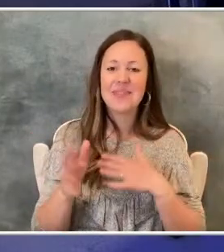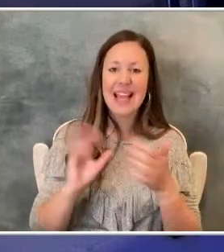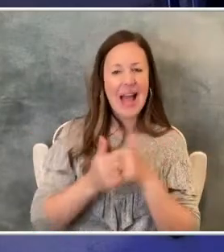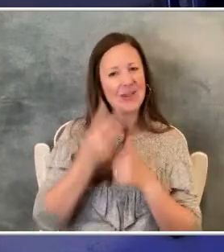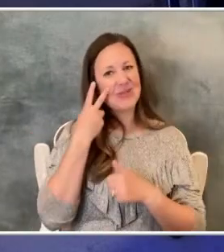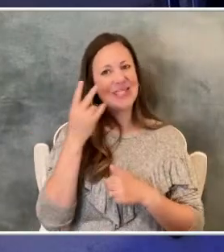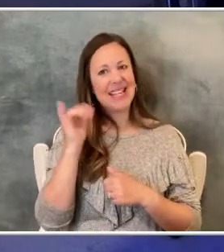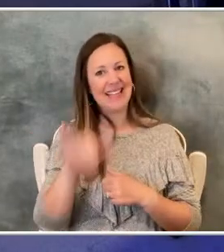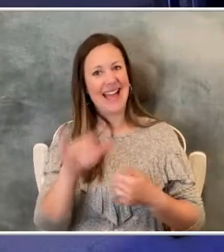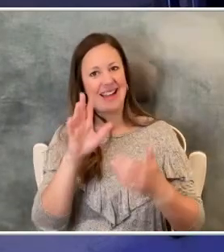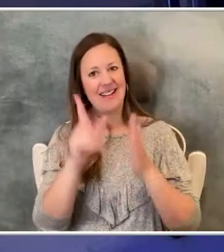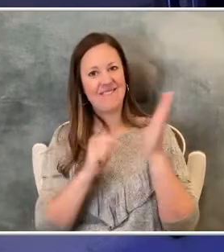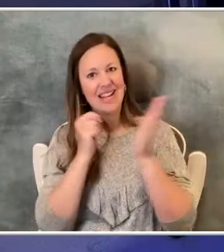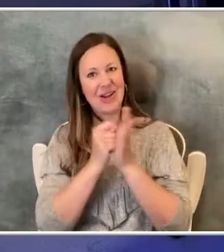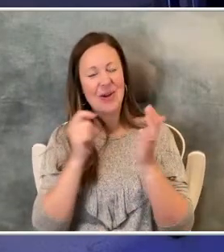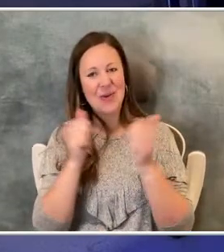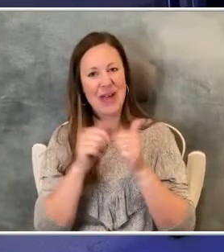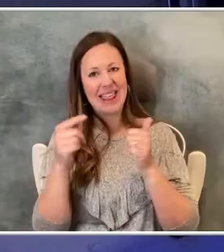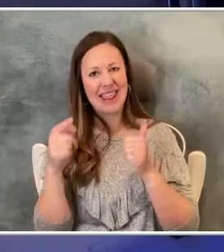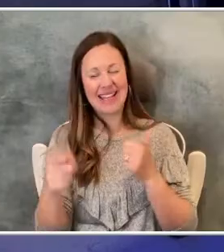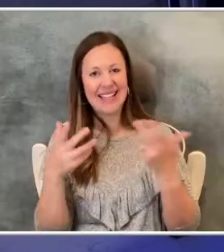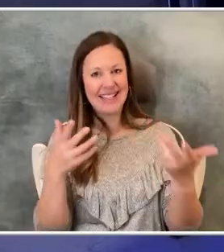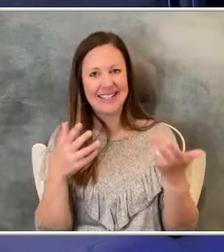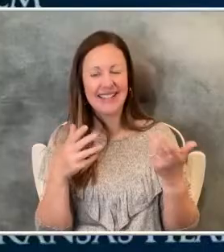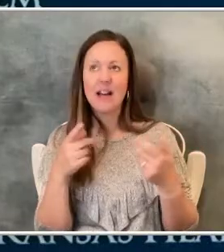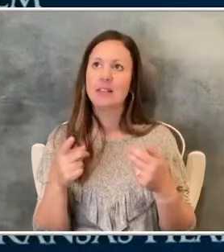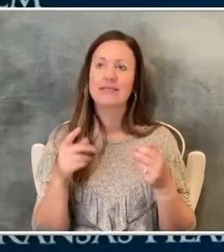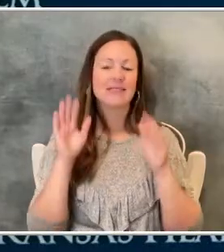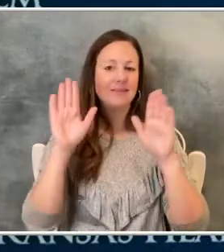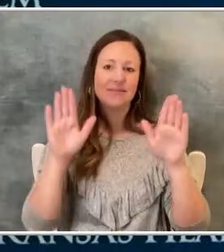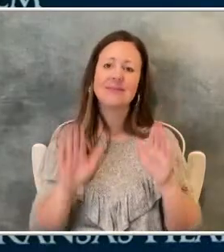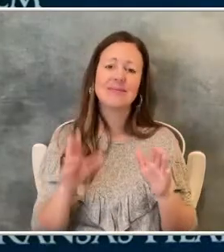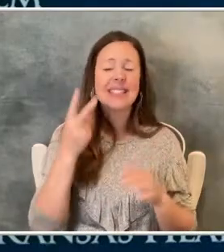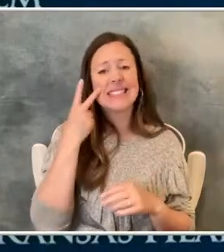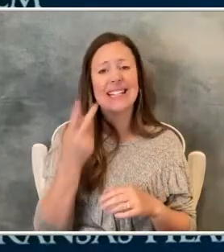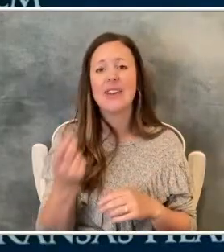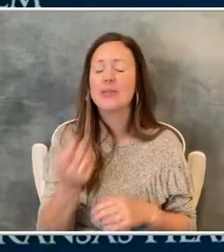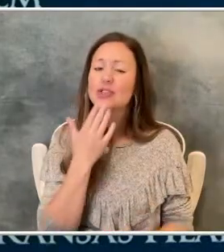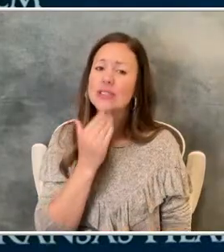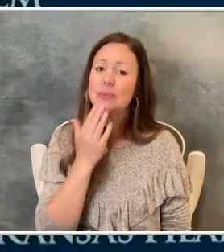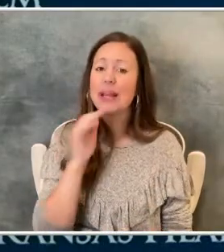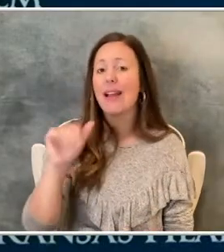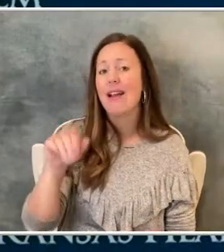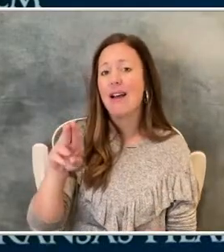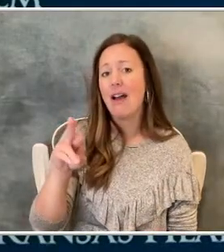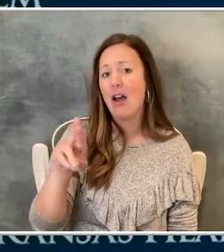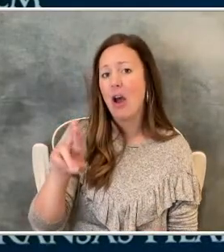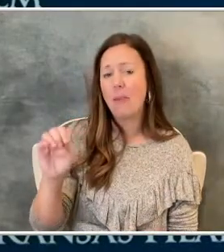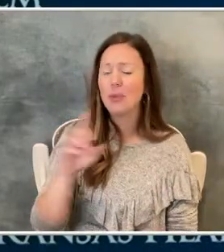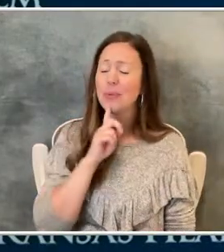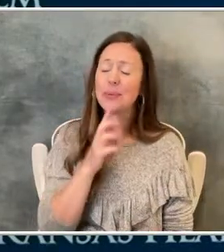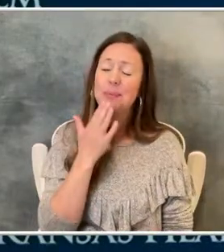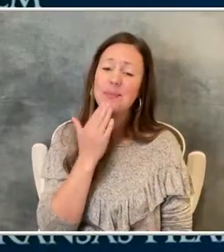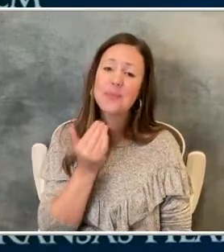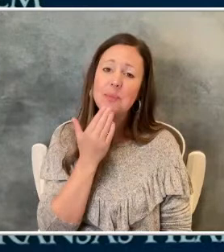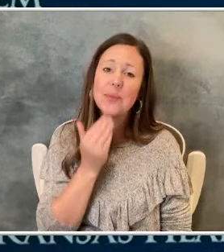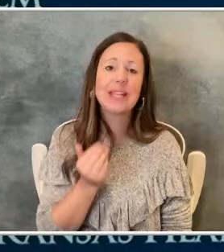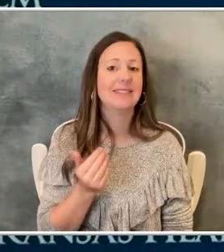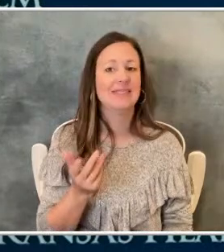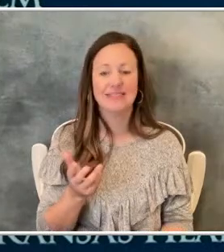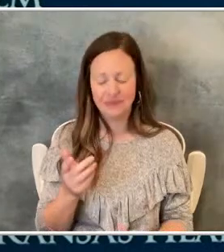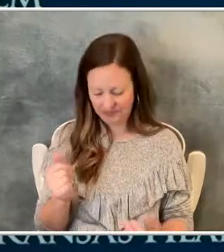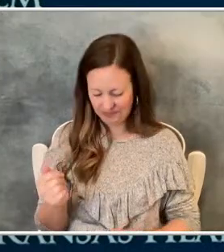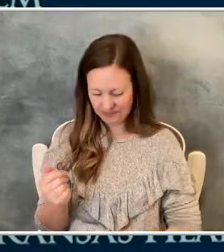doing? Incredible. Yeah. You can see how sweet she's. Incredible. She's been so stoic and